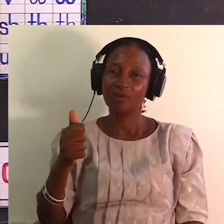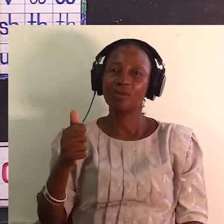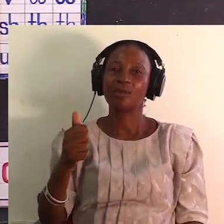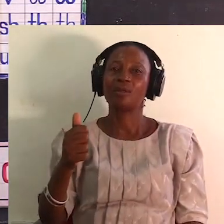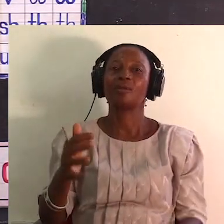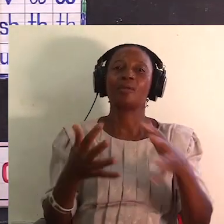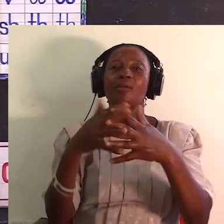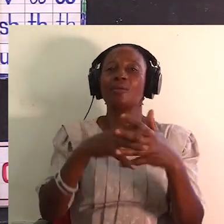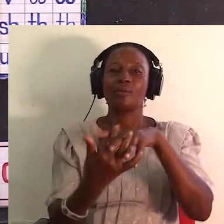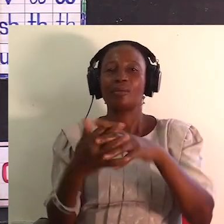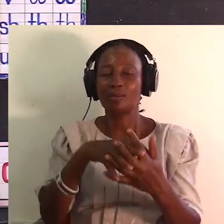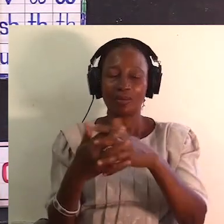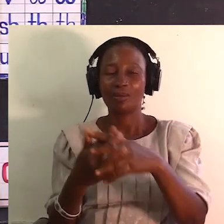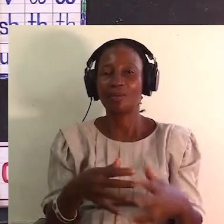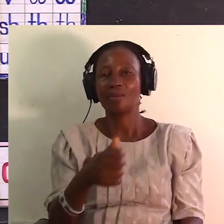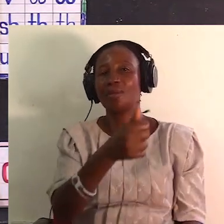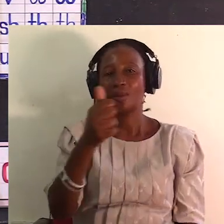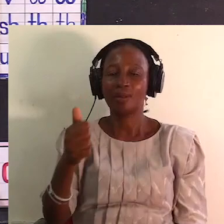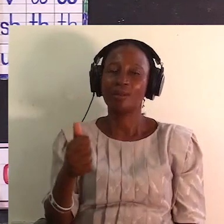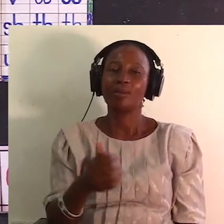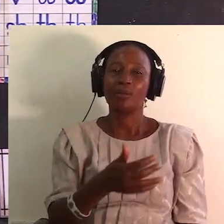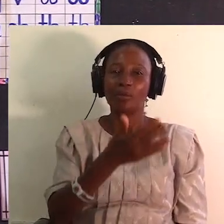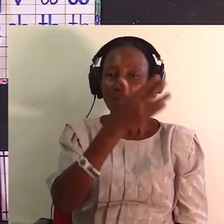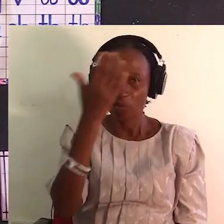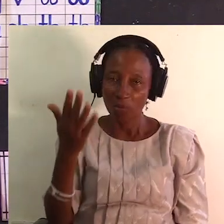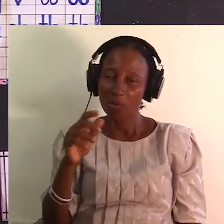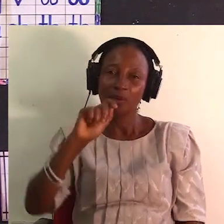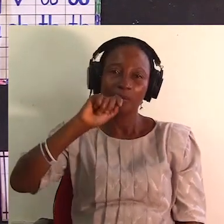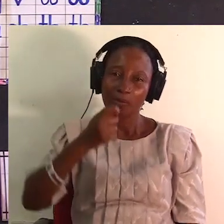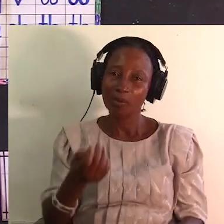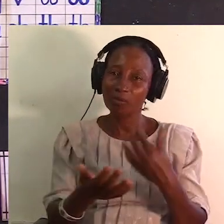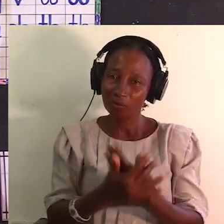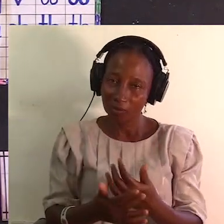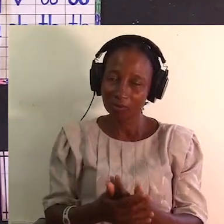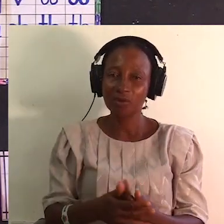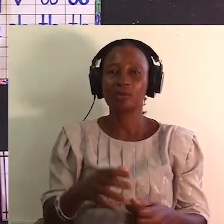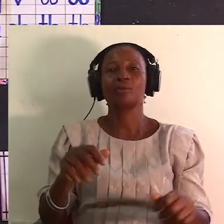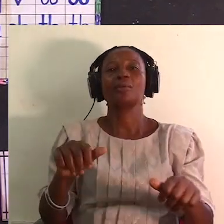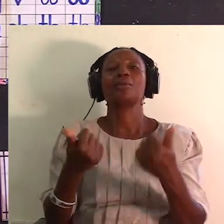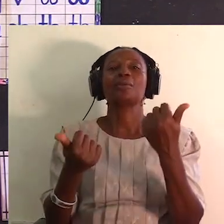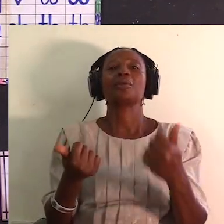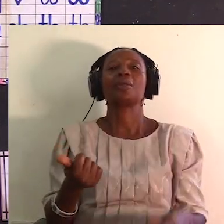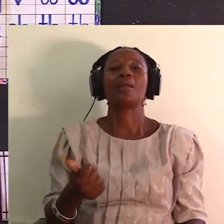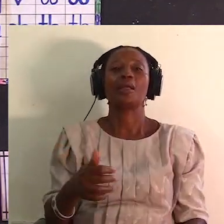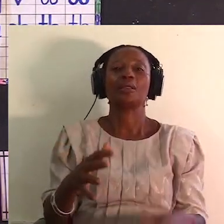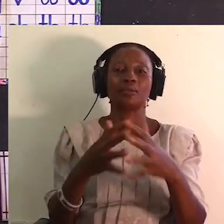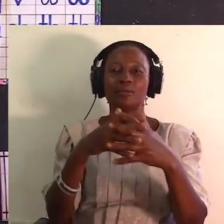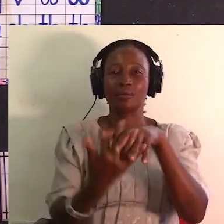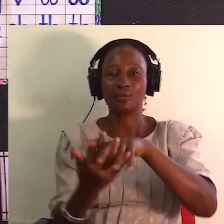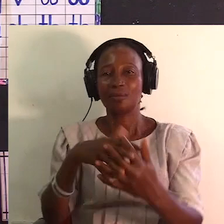Either after taking your breakfast, before any time you wish, do a little blending, and then you will see the secret behind